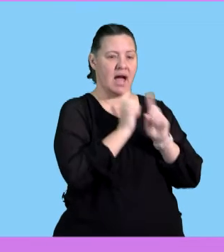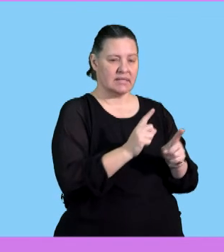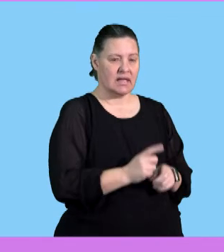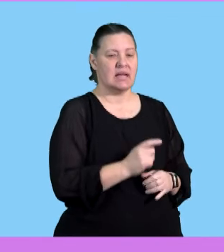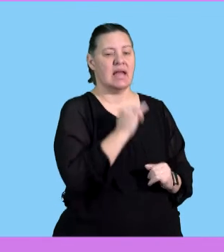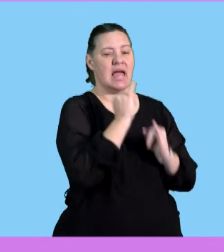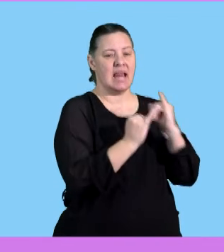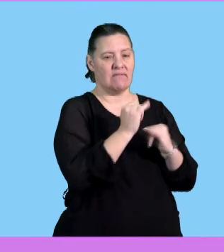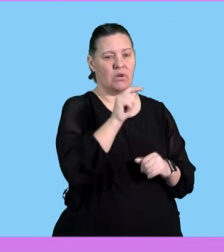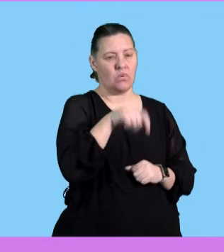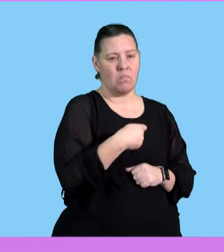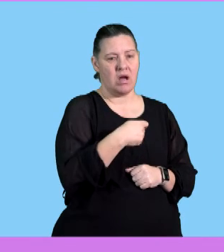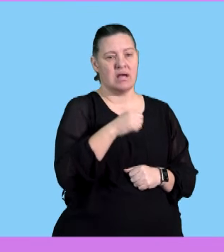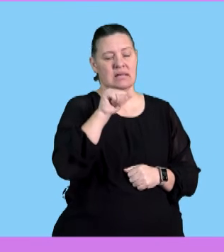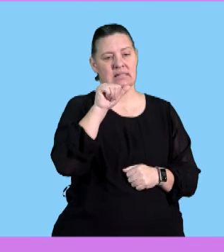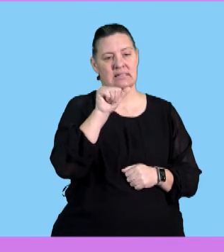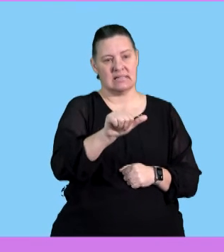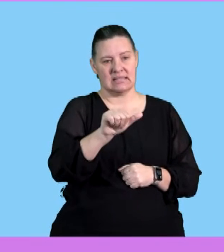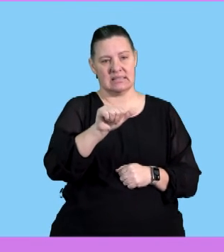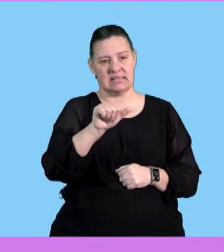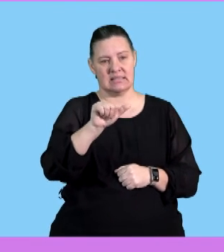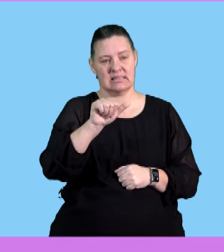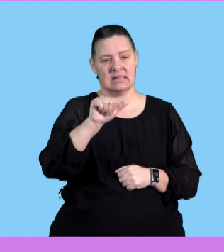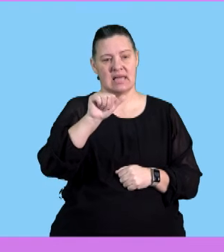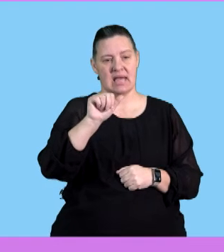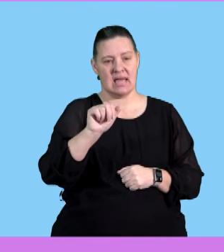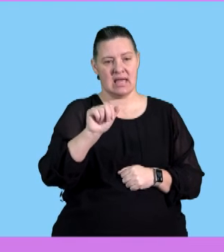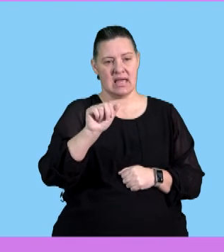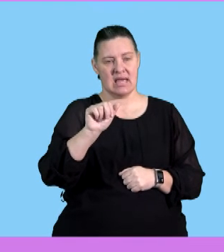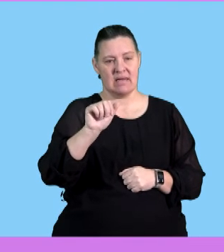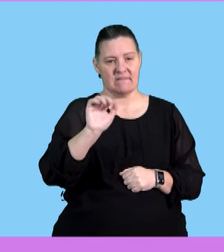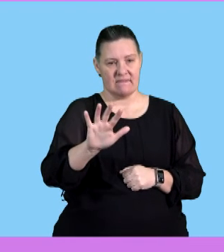6. So it gives us 11 rand